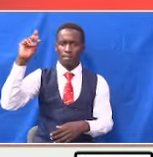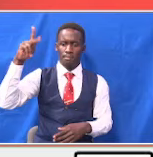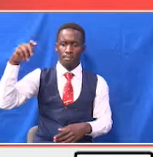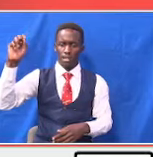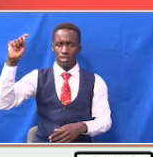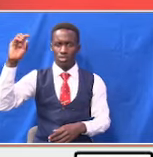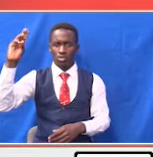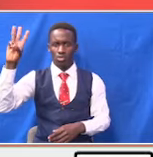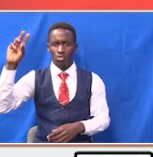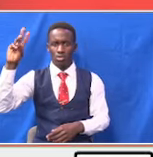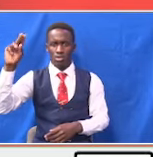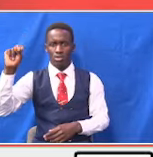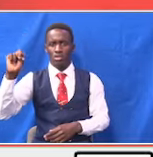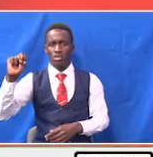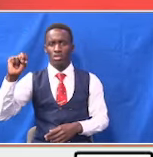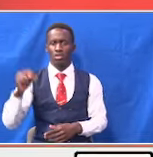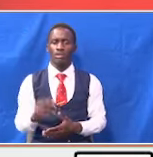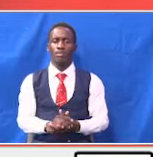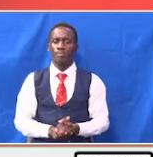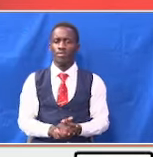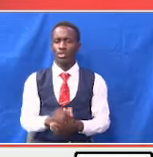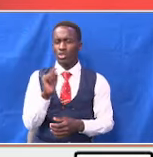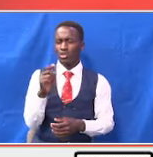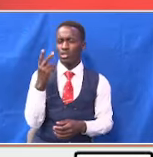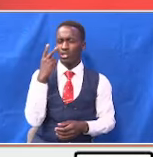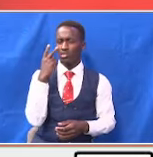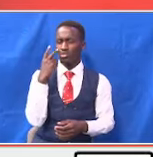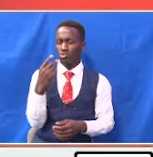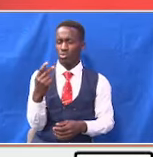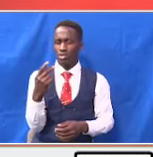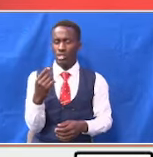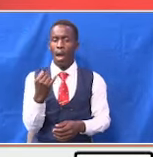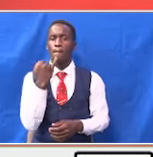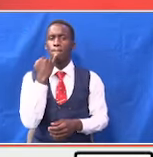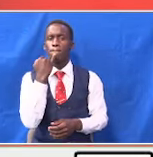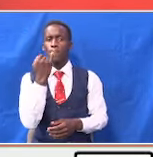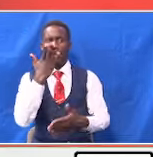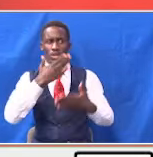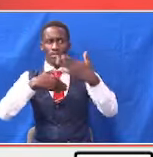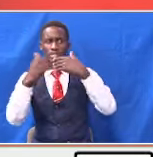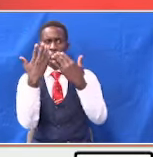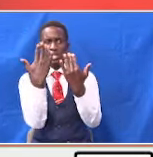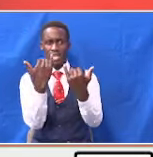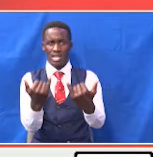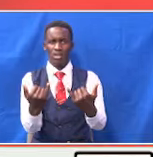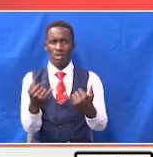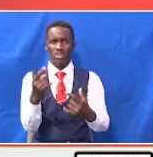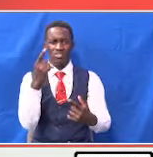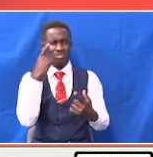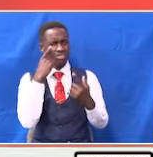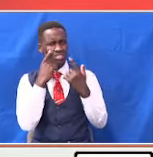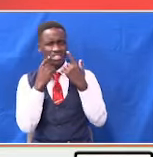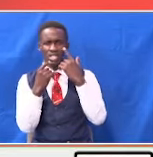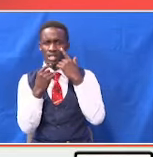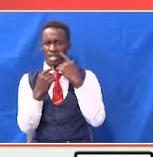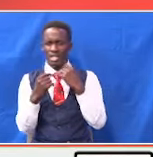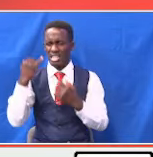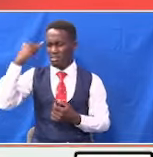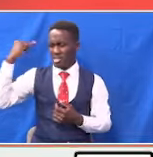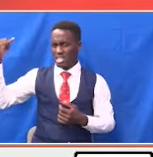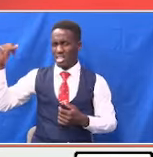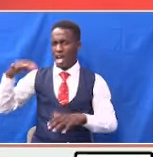we have, you just watch Moi University right now, and you cry and just imagine